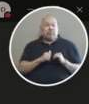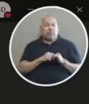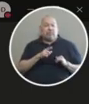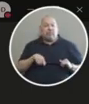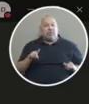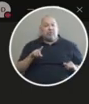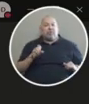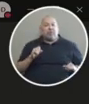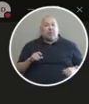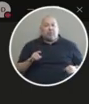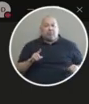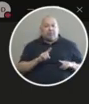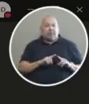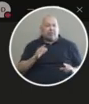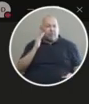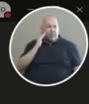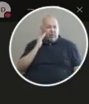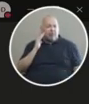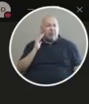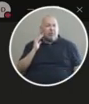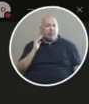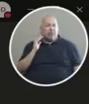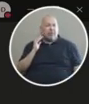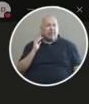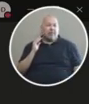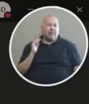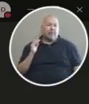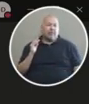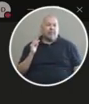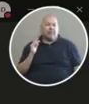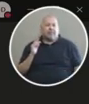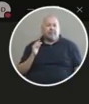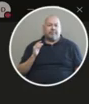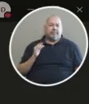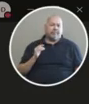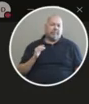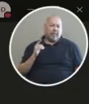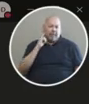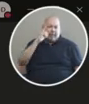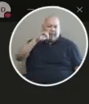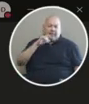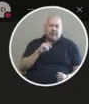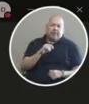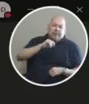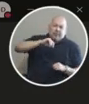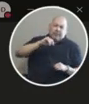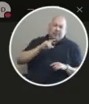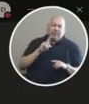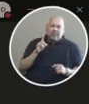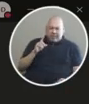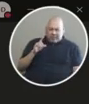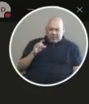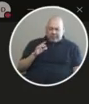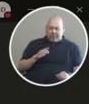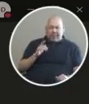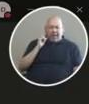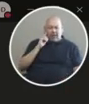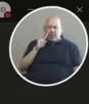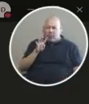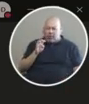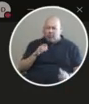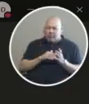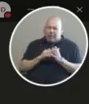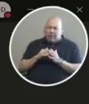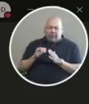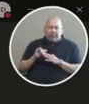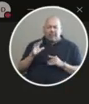you. But, you know, I think it's all time for you just to go to your donors and tell them no. I mean, I hear $400 billion, and